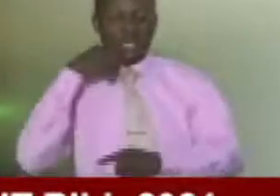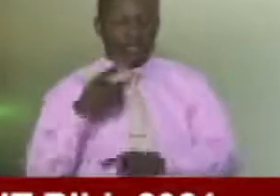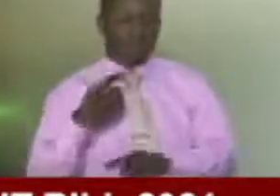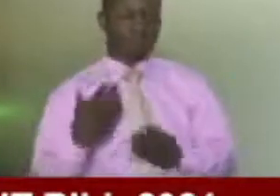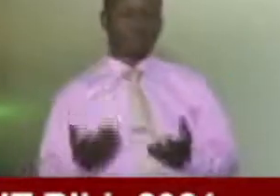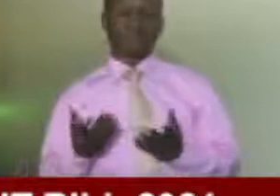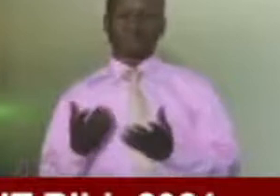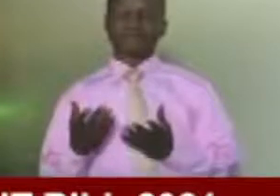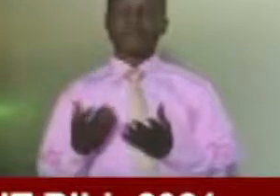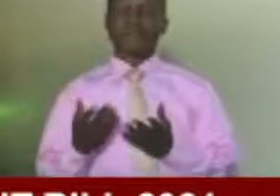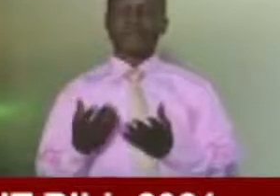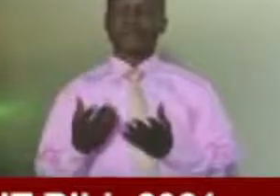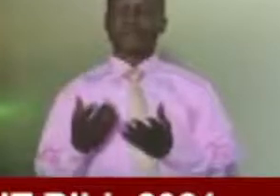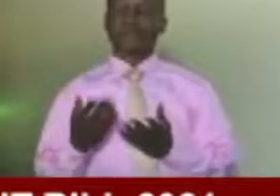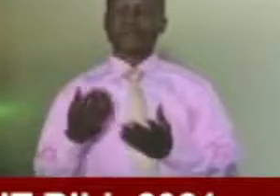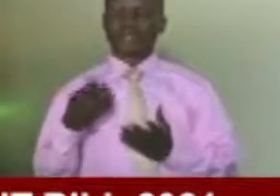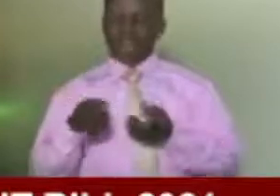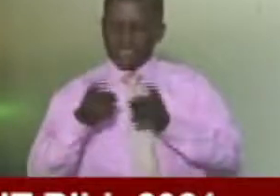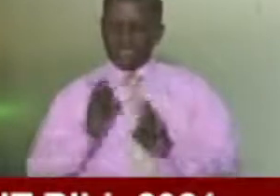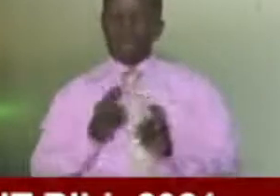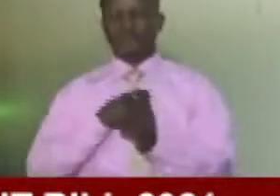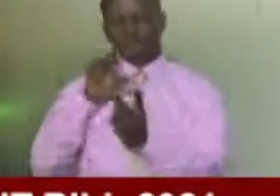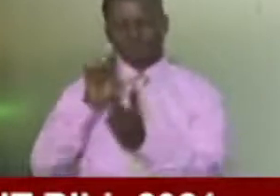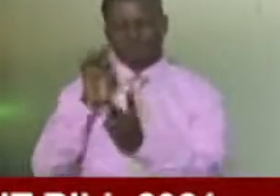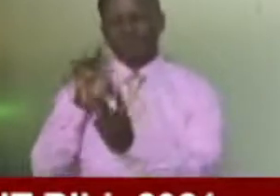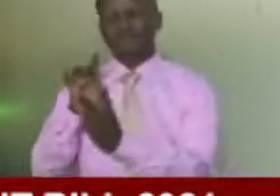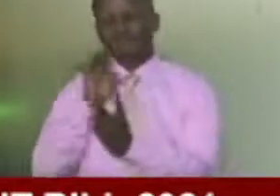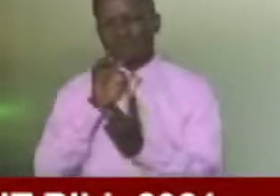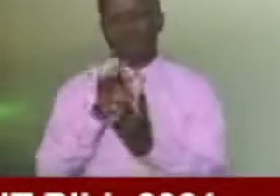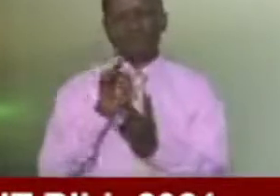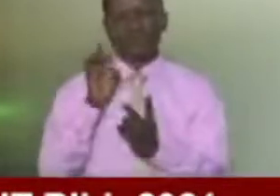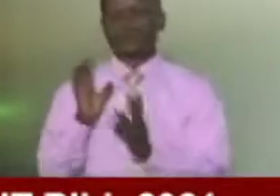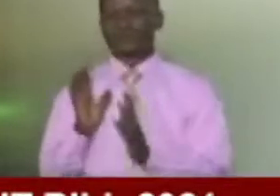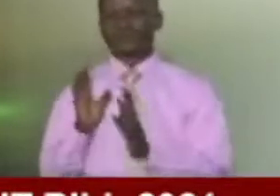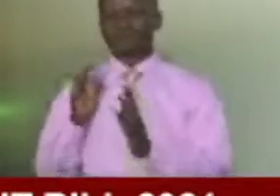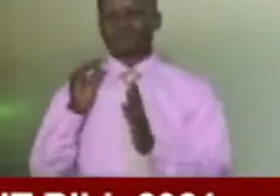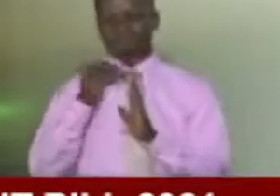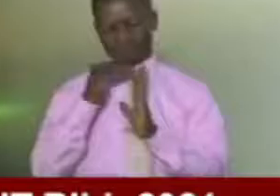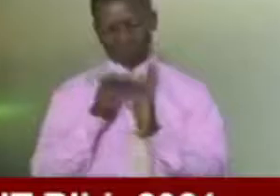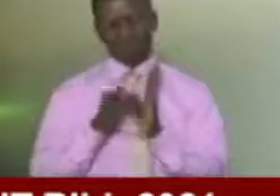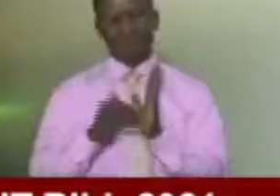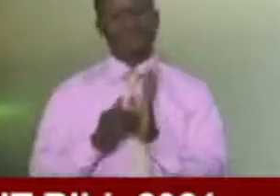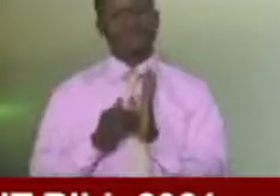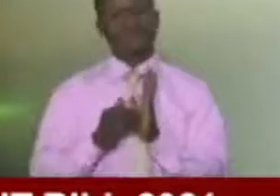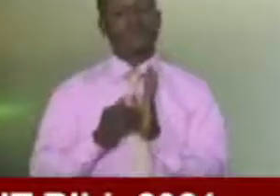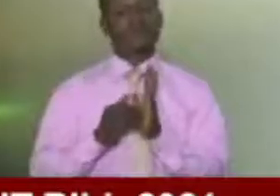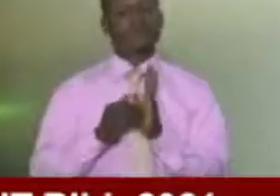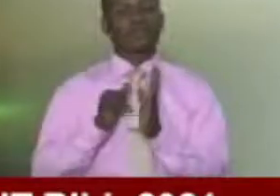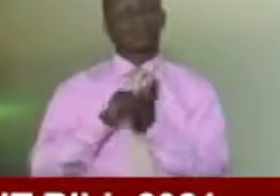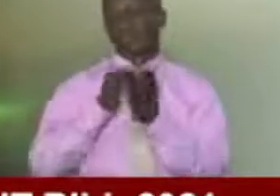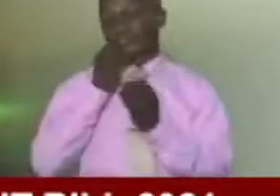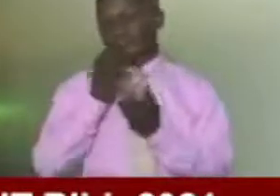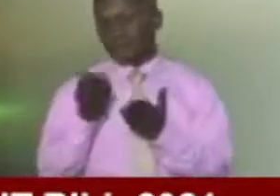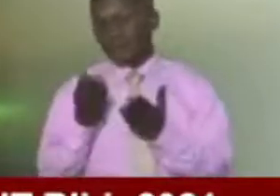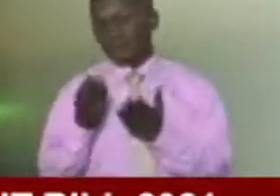you leave the options? And I'm happy a lot of the people who came out earlier mentioned that the Electoral Act is more than,